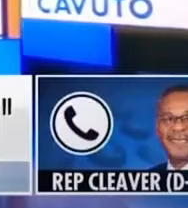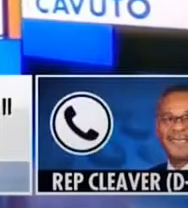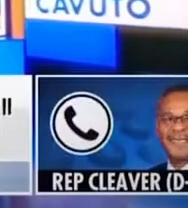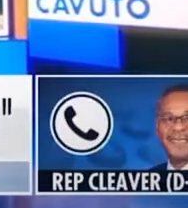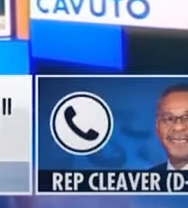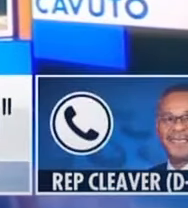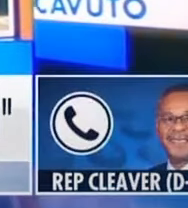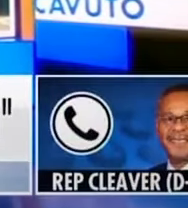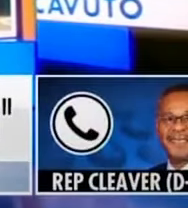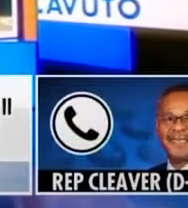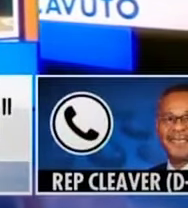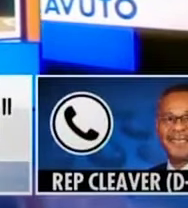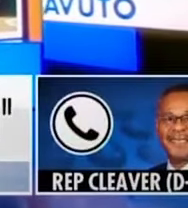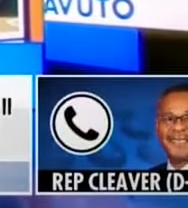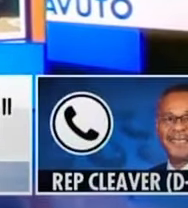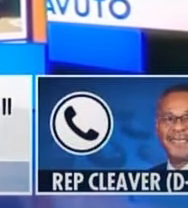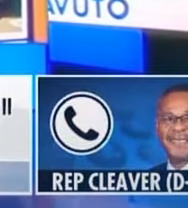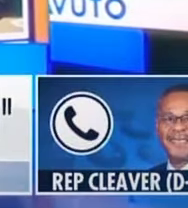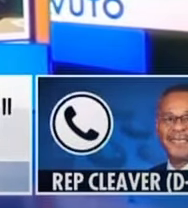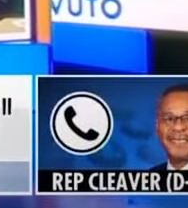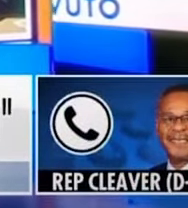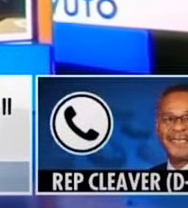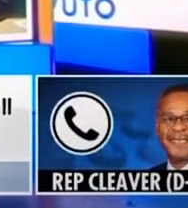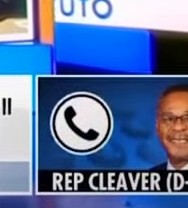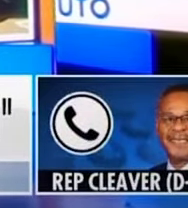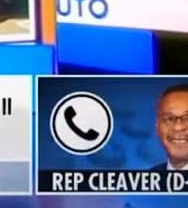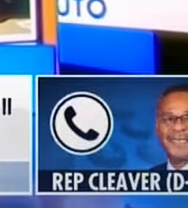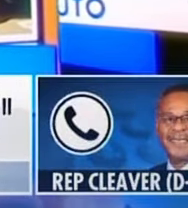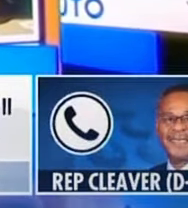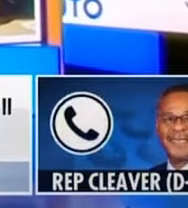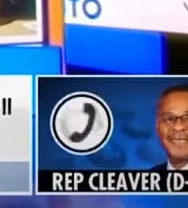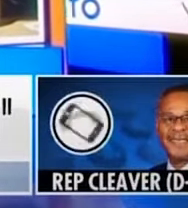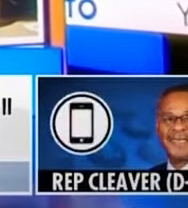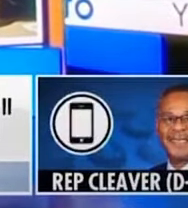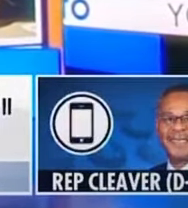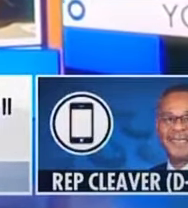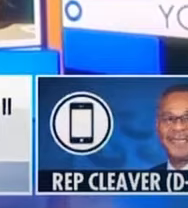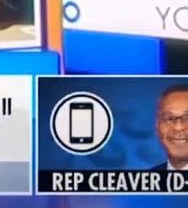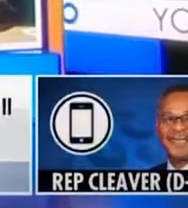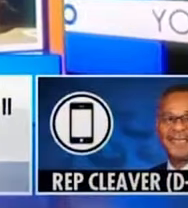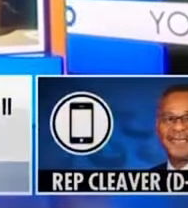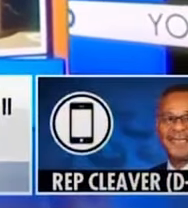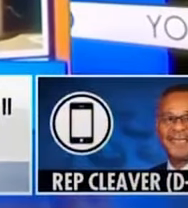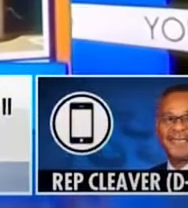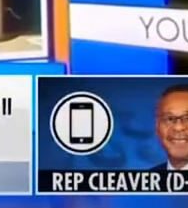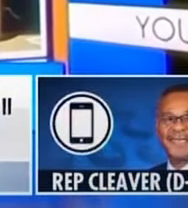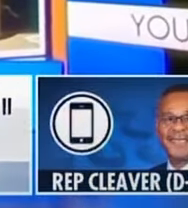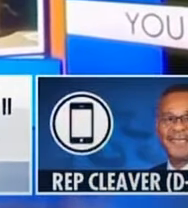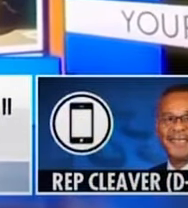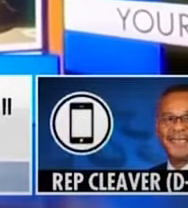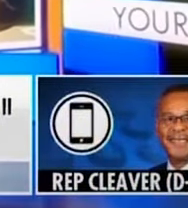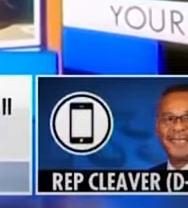true, or may it be, things like that. The a woman